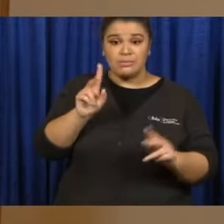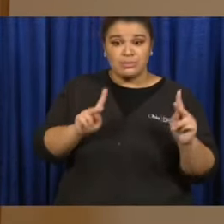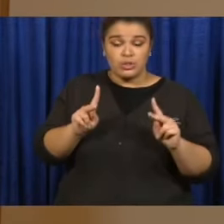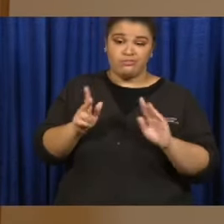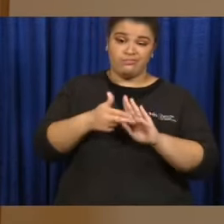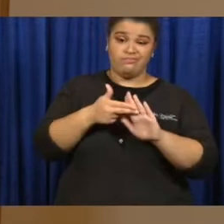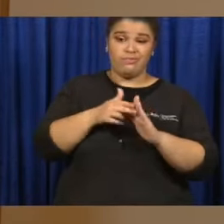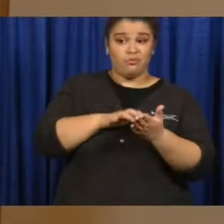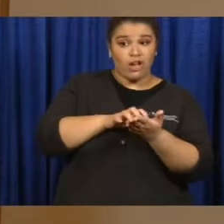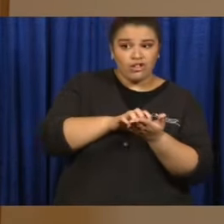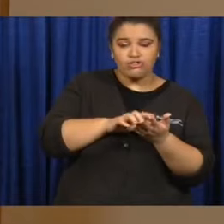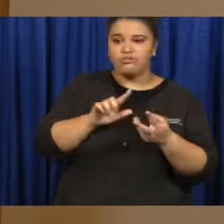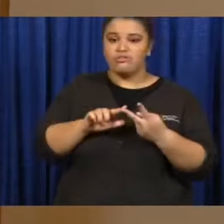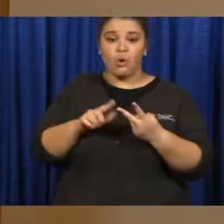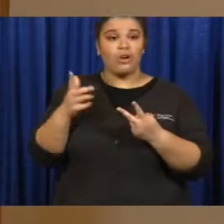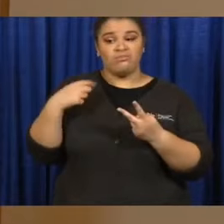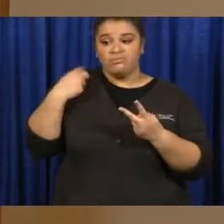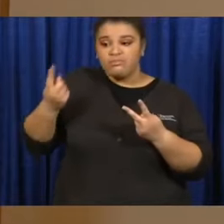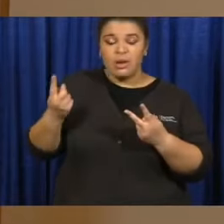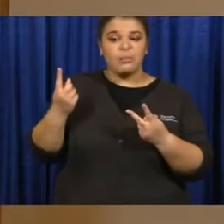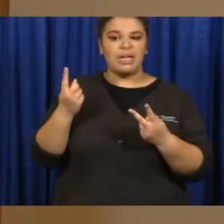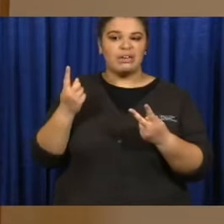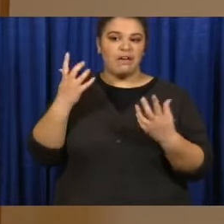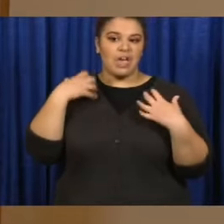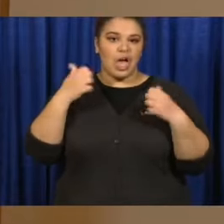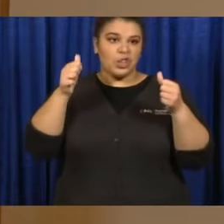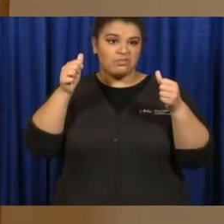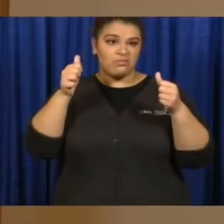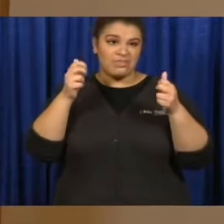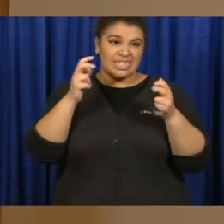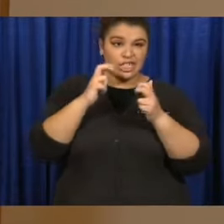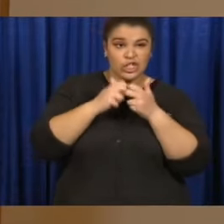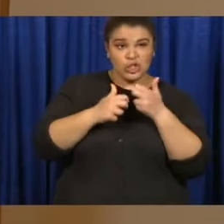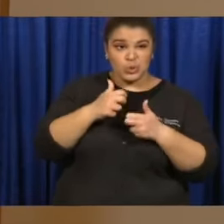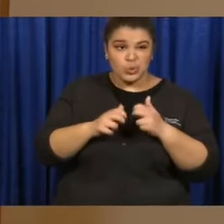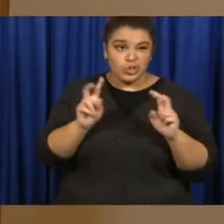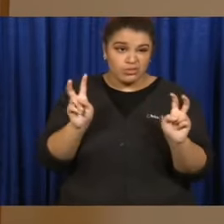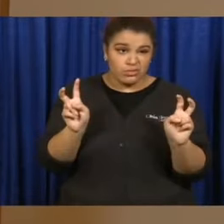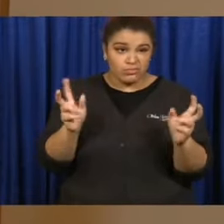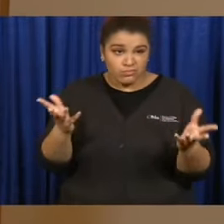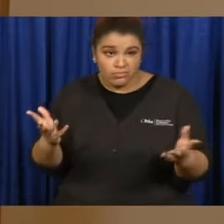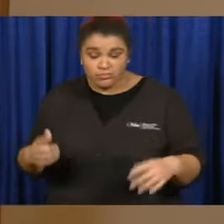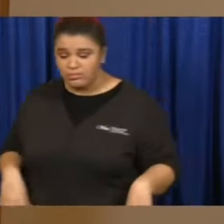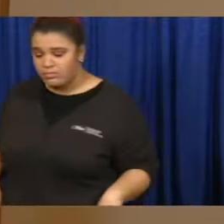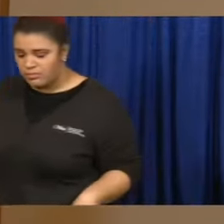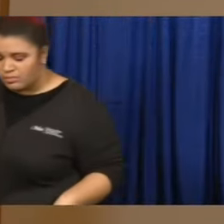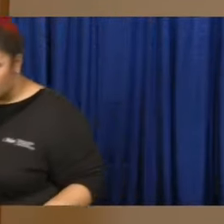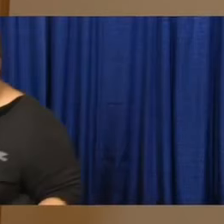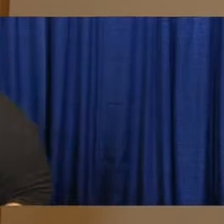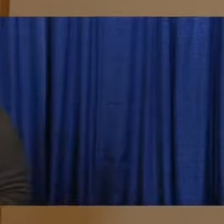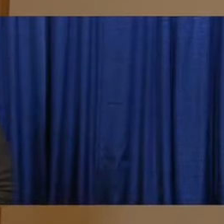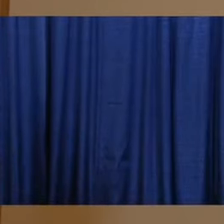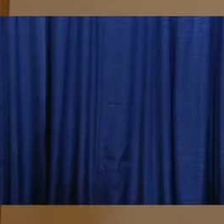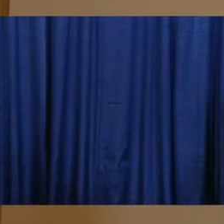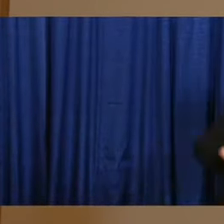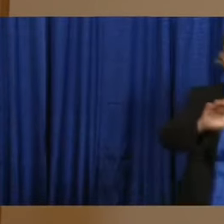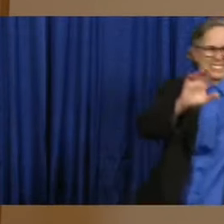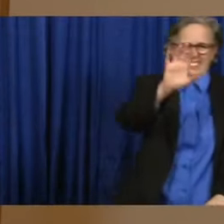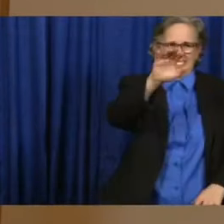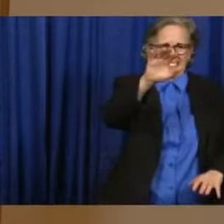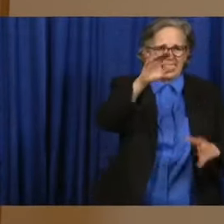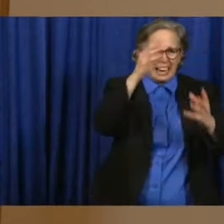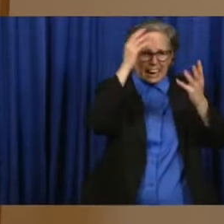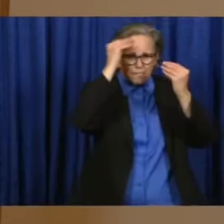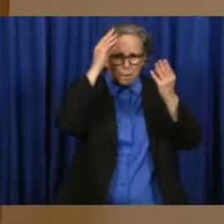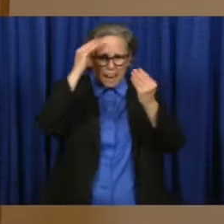You know, we don't have a lot of data analyzed on that yet, and we'll certainly be able to tell you